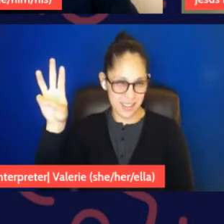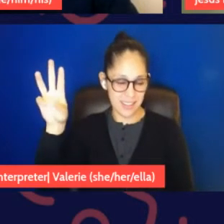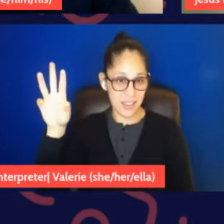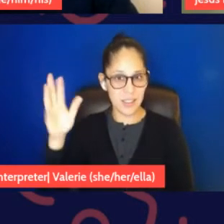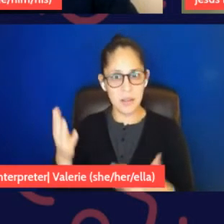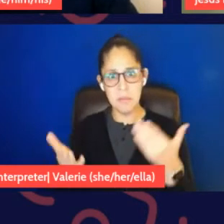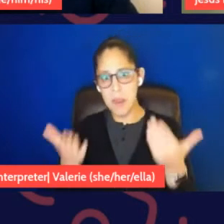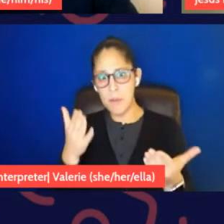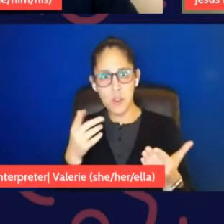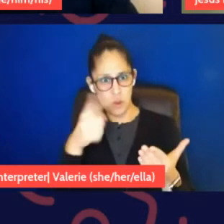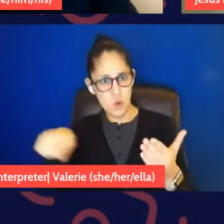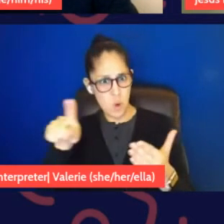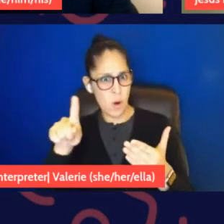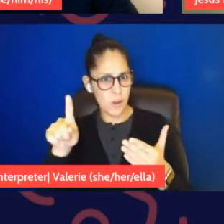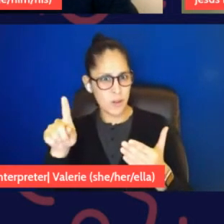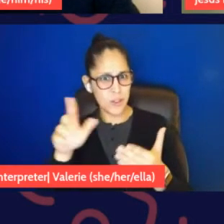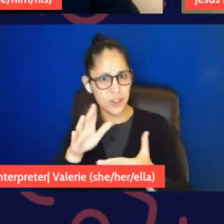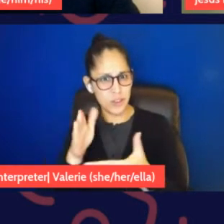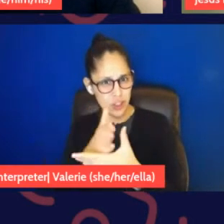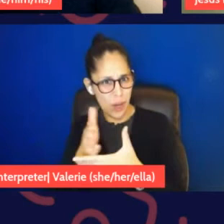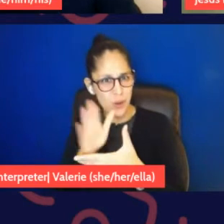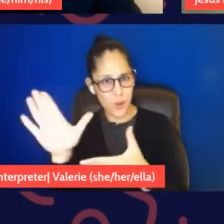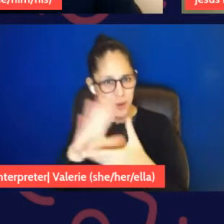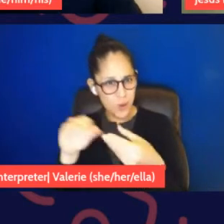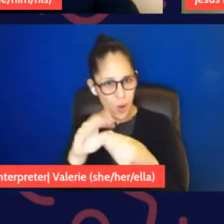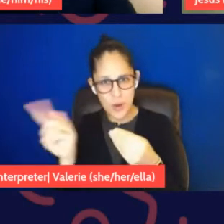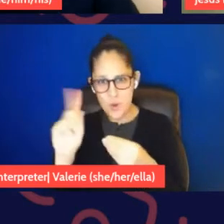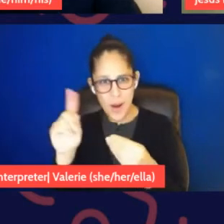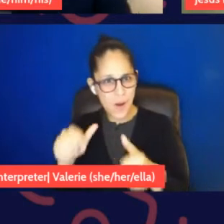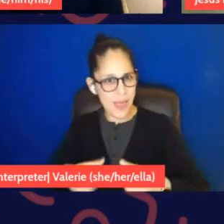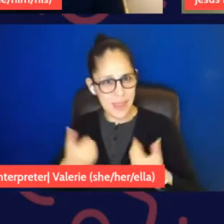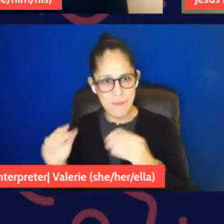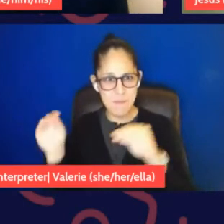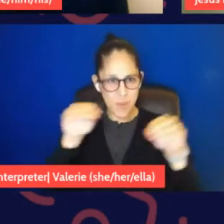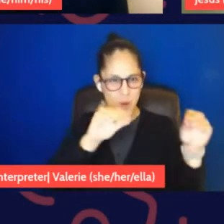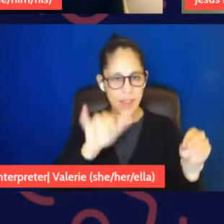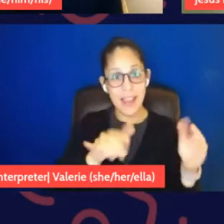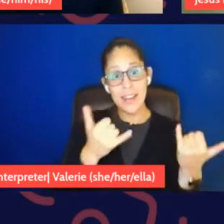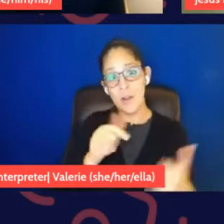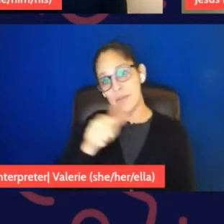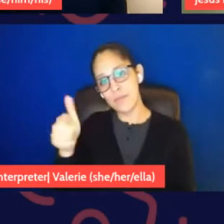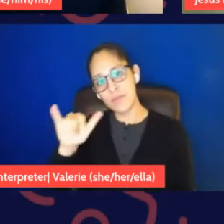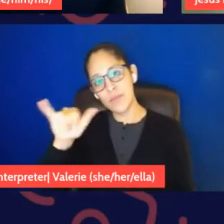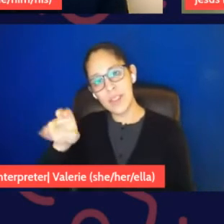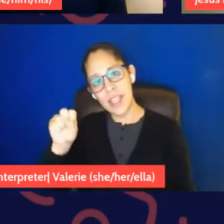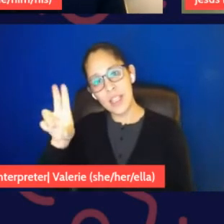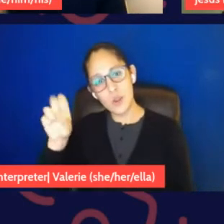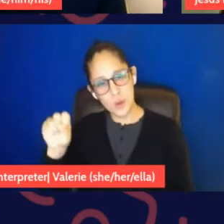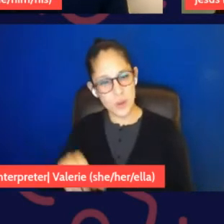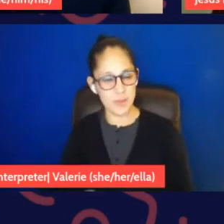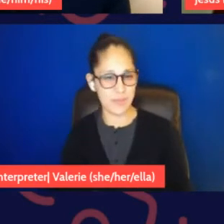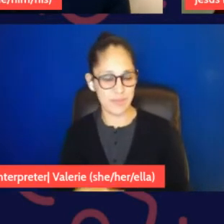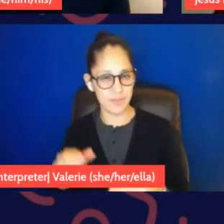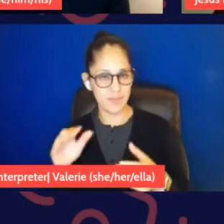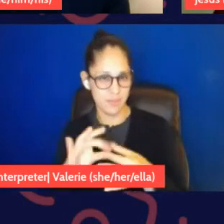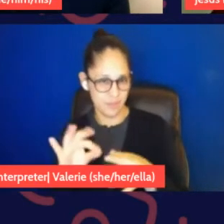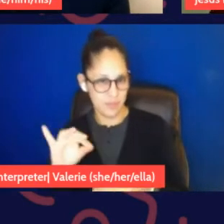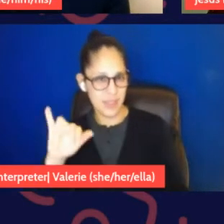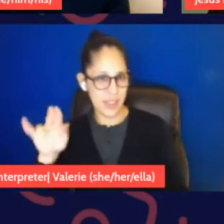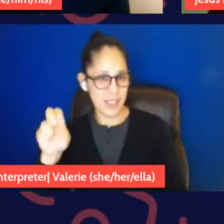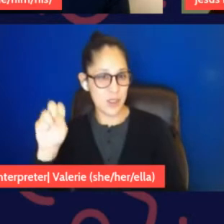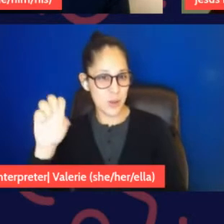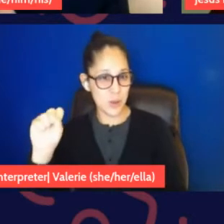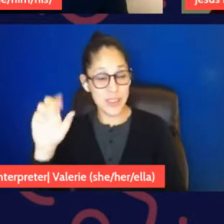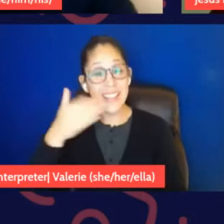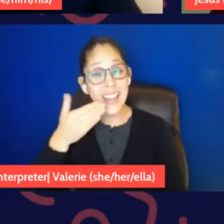our trajectories a little bit as well. I'm gonna hand it off to Jesus. Thank you so much. My name is Jesus